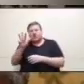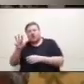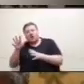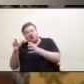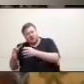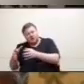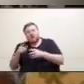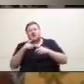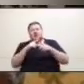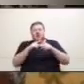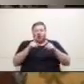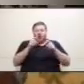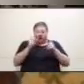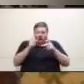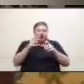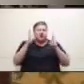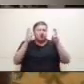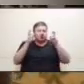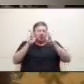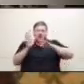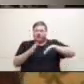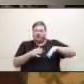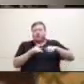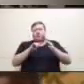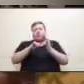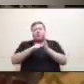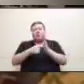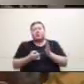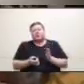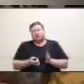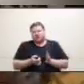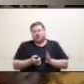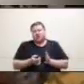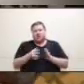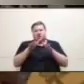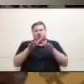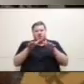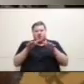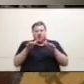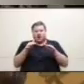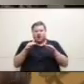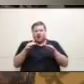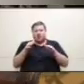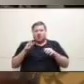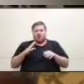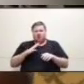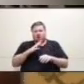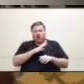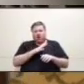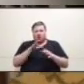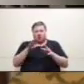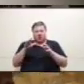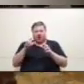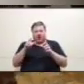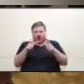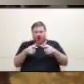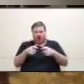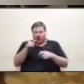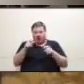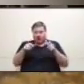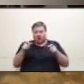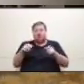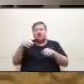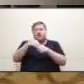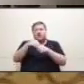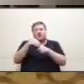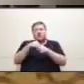leave the issue. The point was the people who were councillors participating in